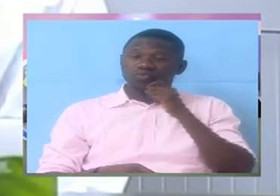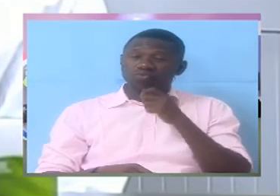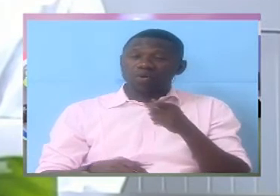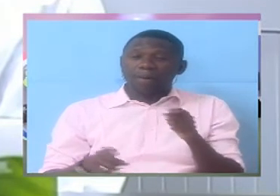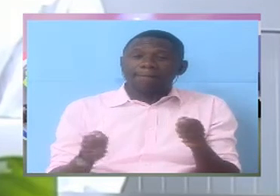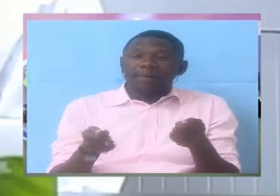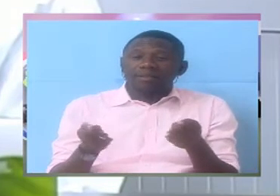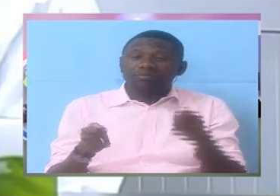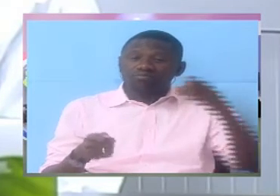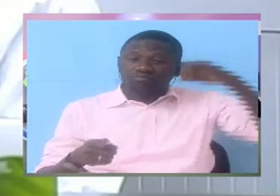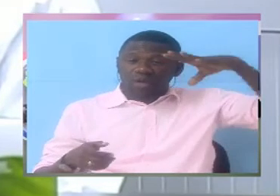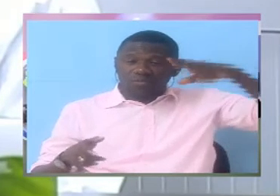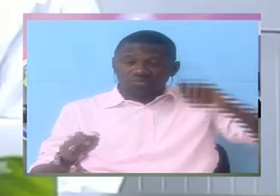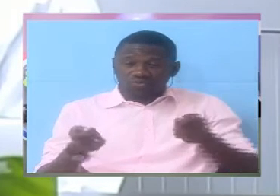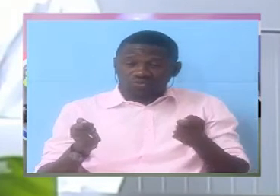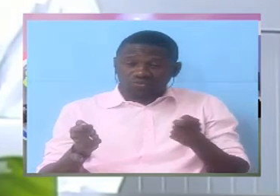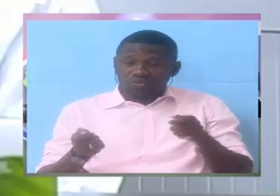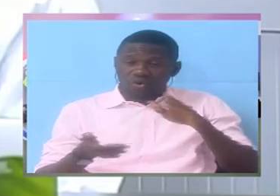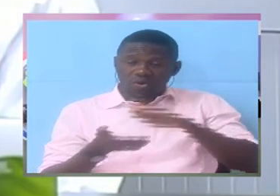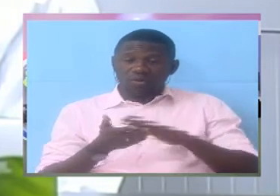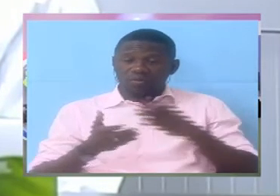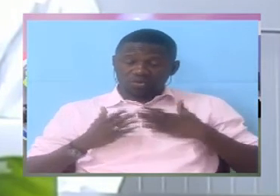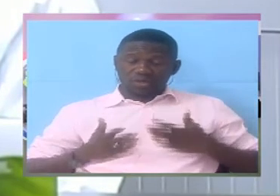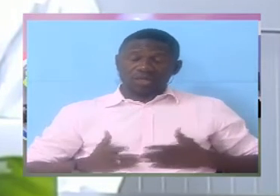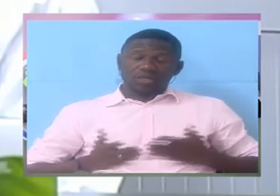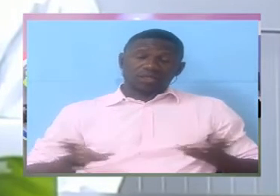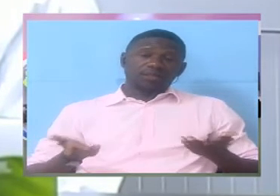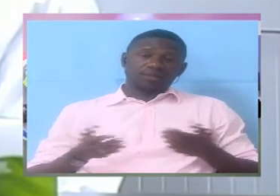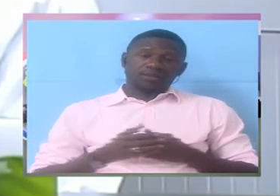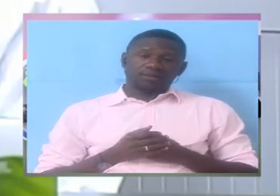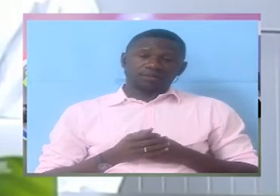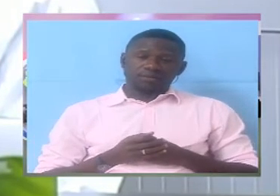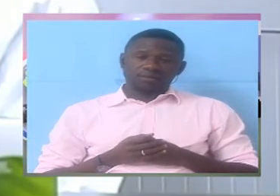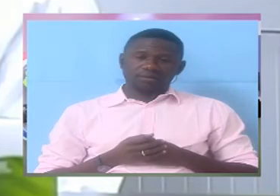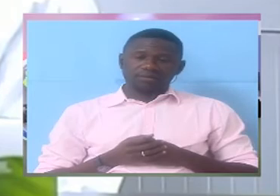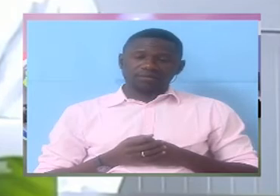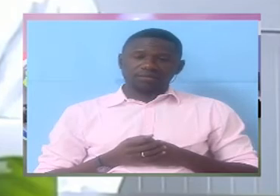Tonya? No, that is not in my presence. Woman Kenyala.